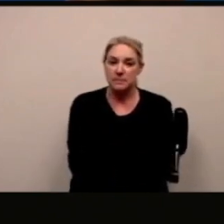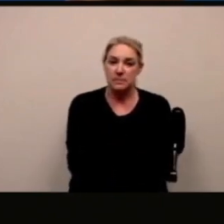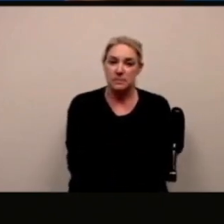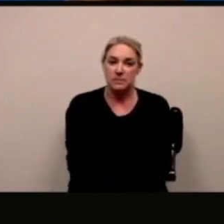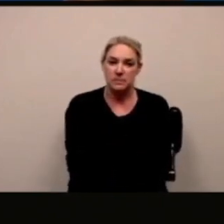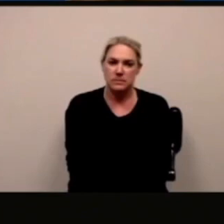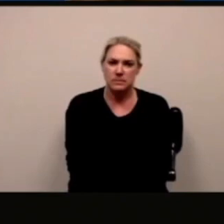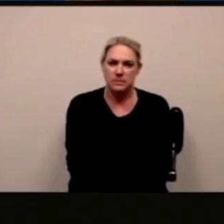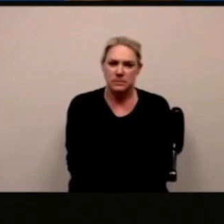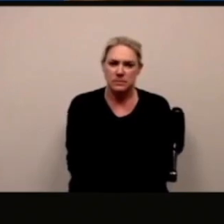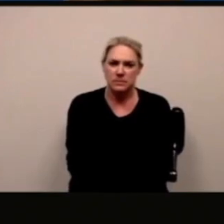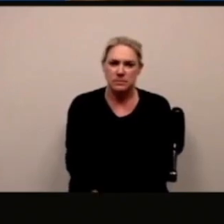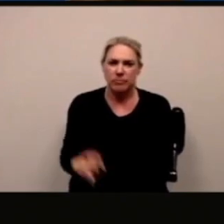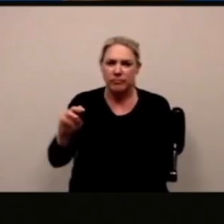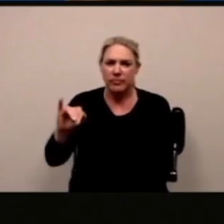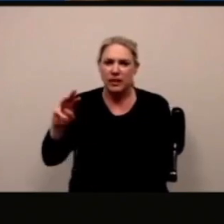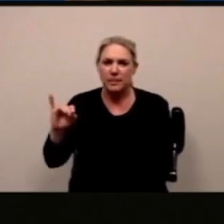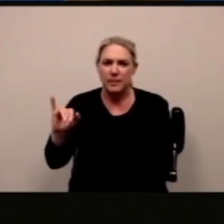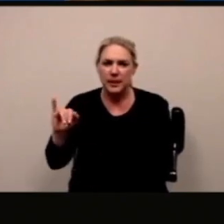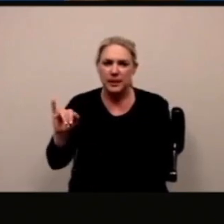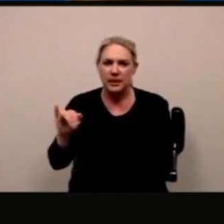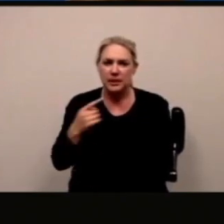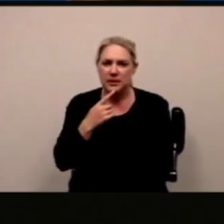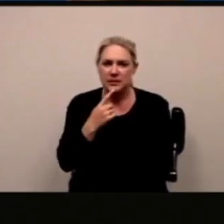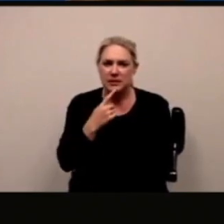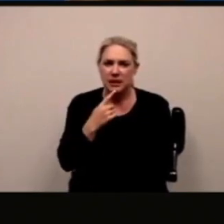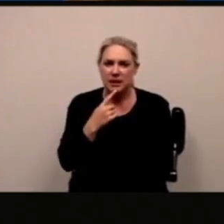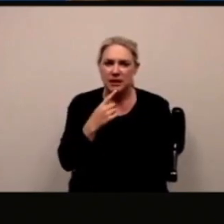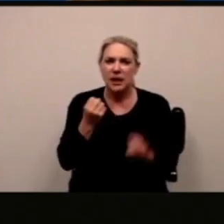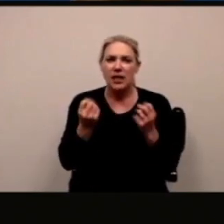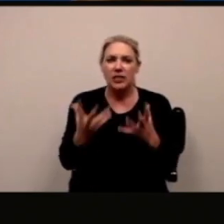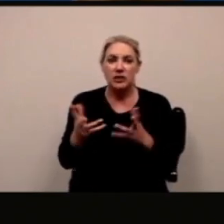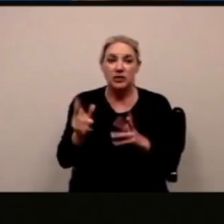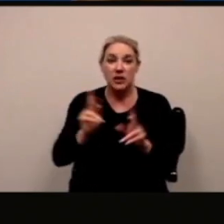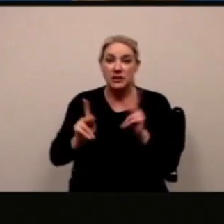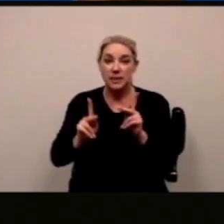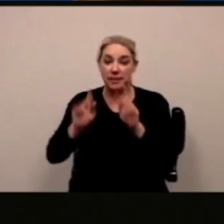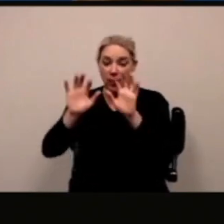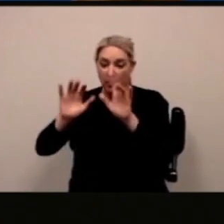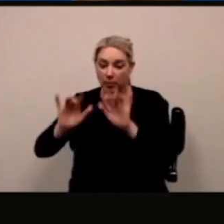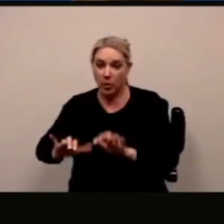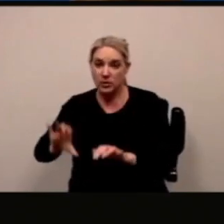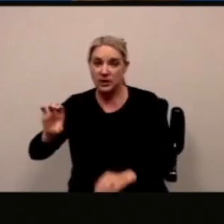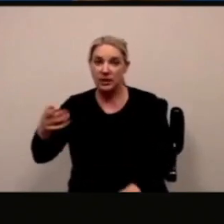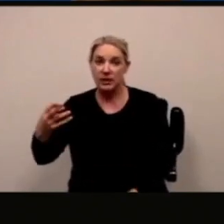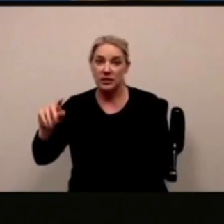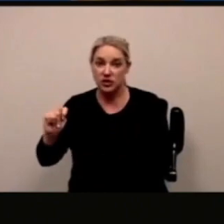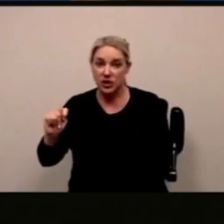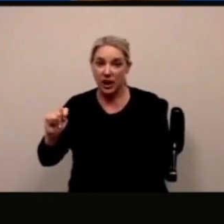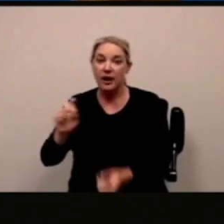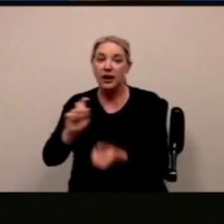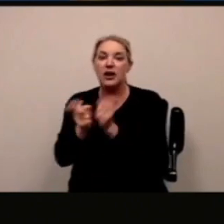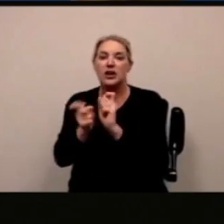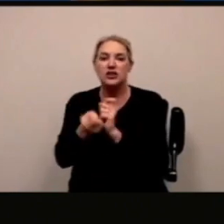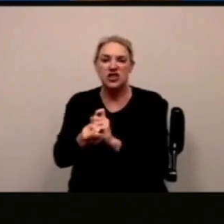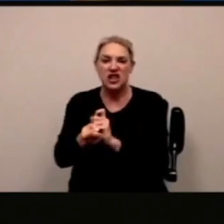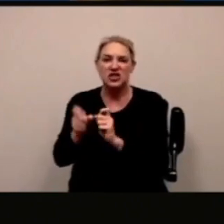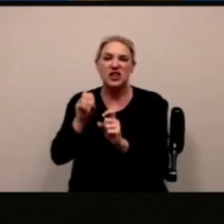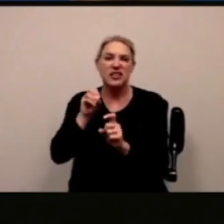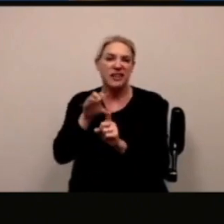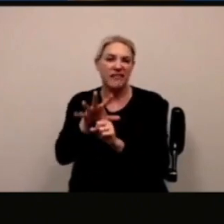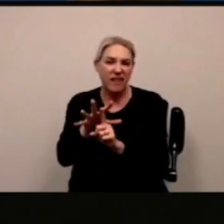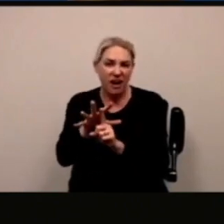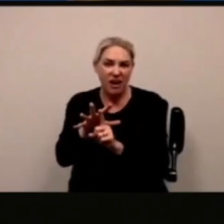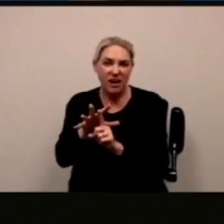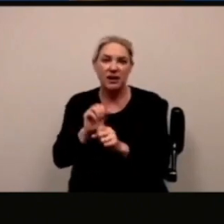There's a lot of really awesome suggestions in the chat, like being able to change the effects, being able to set